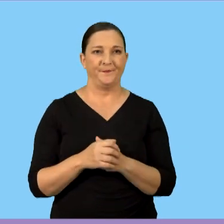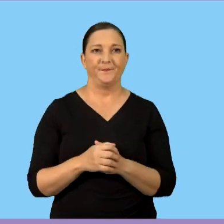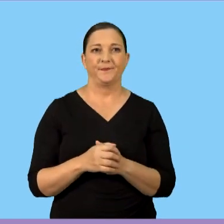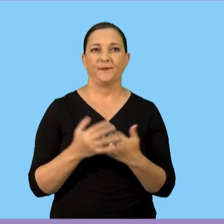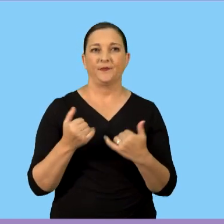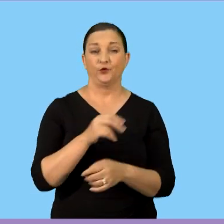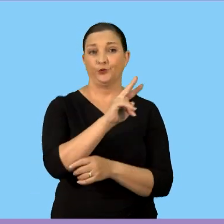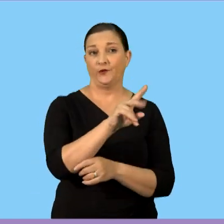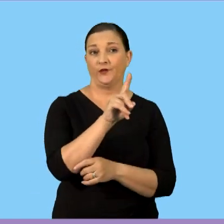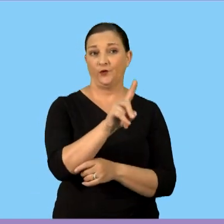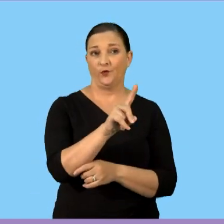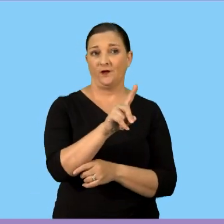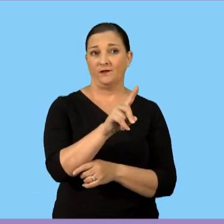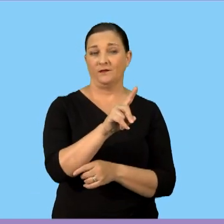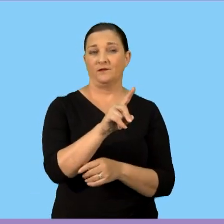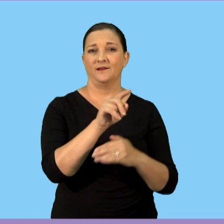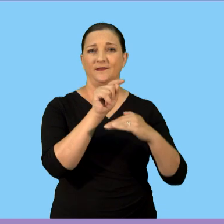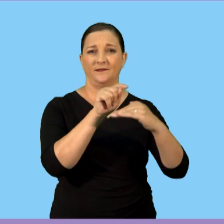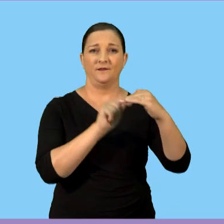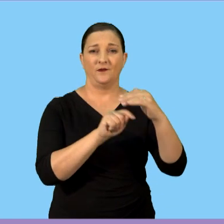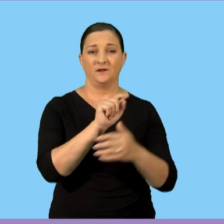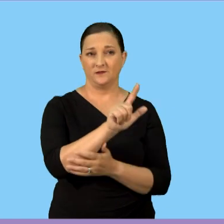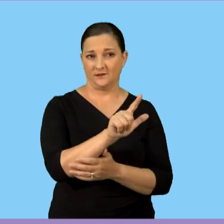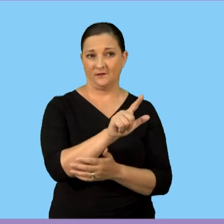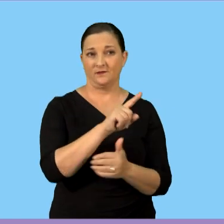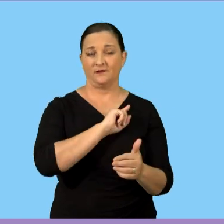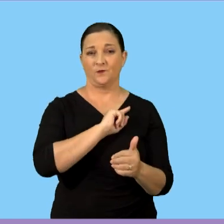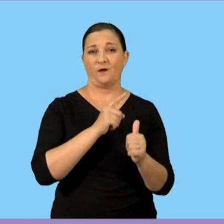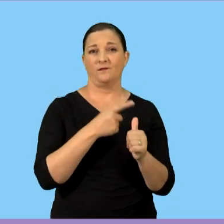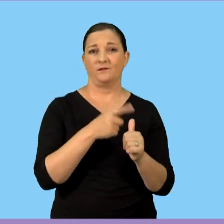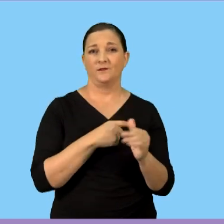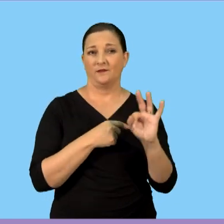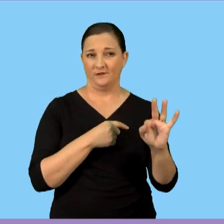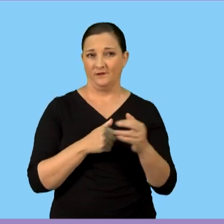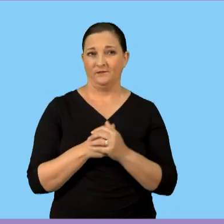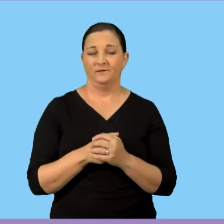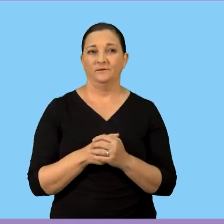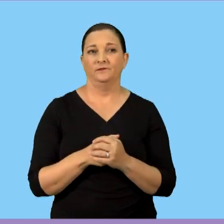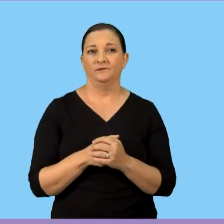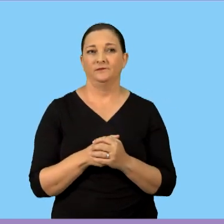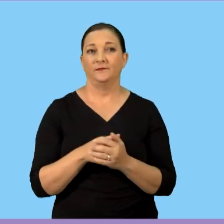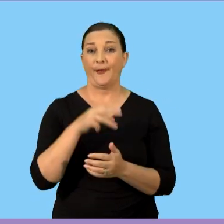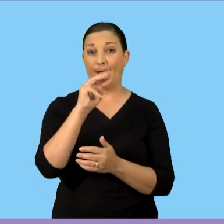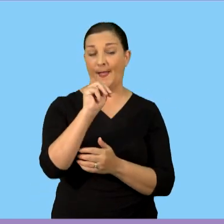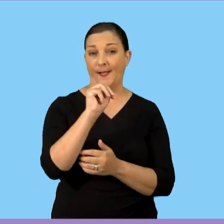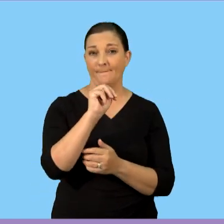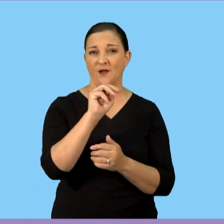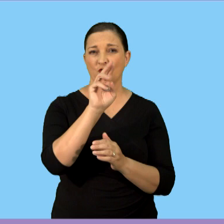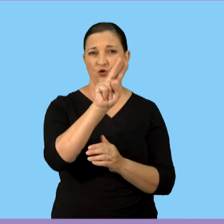they are. So that is going to be 21 divided by 7, that is 3m